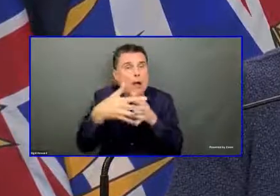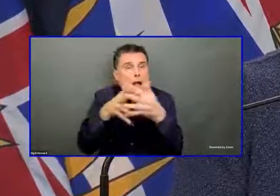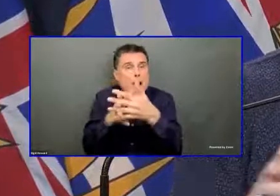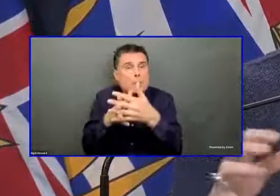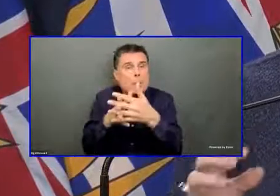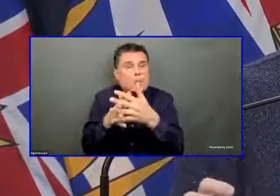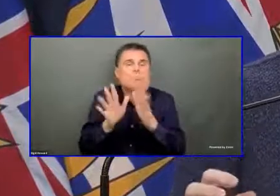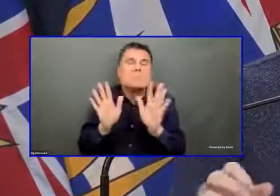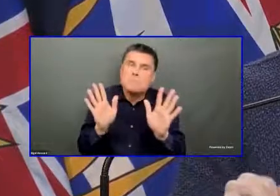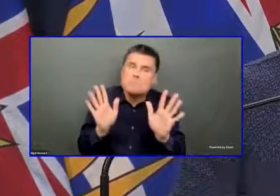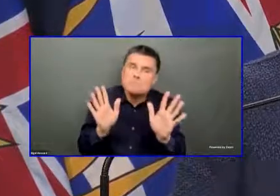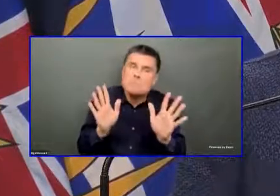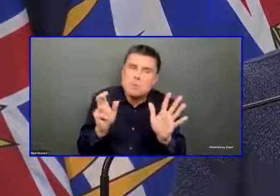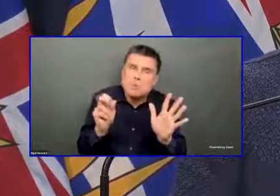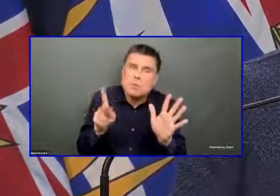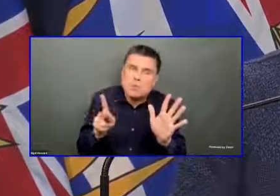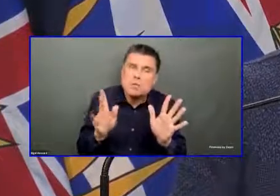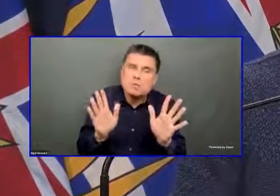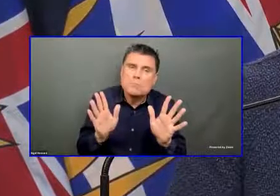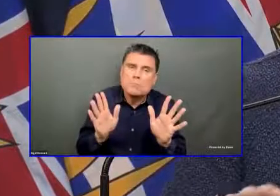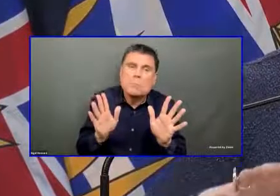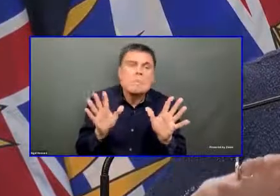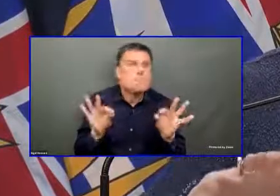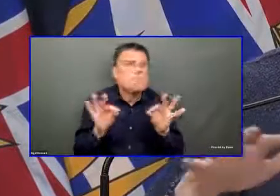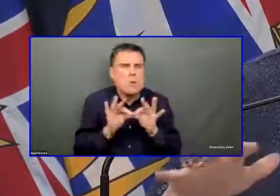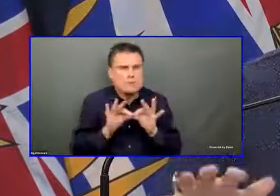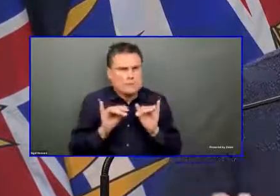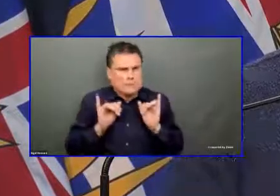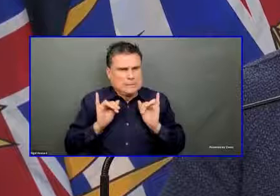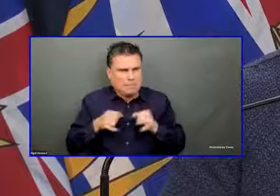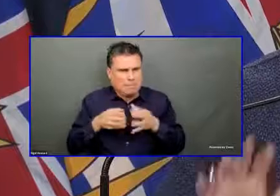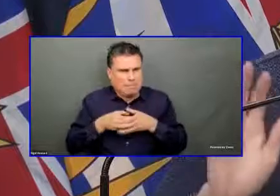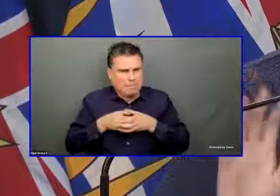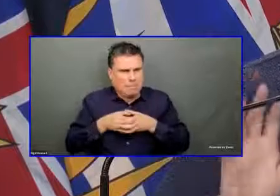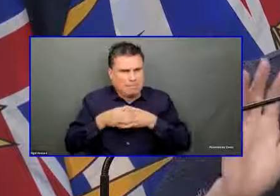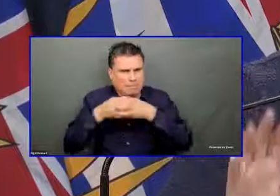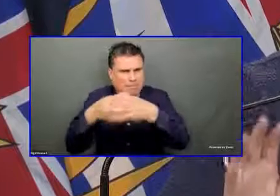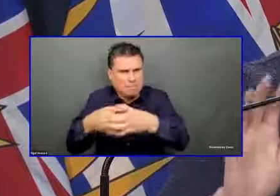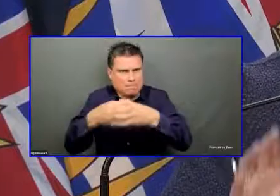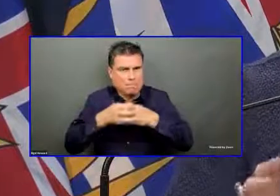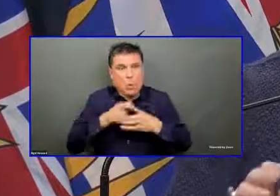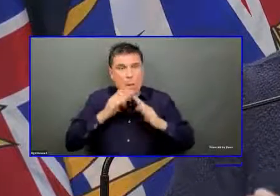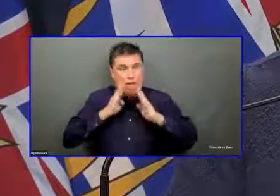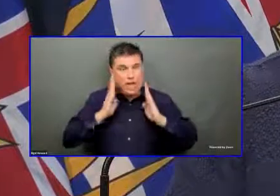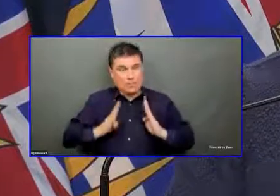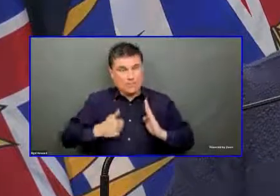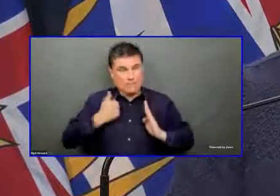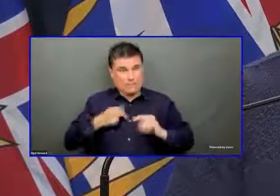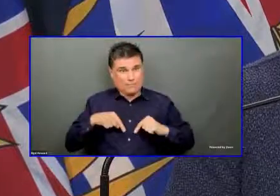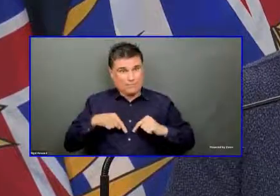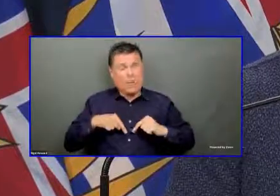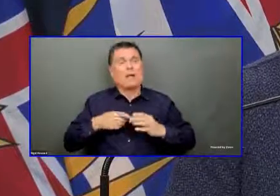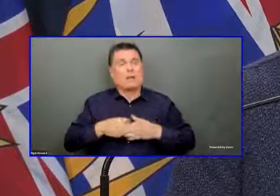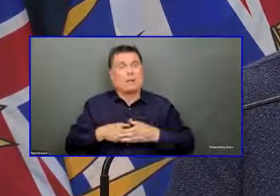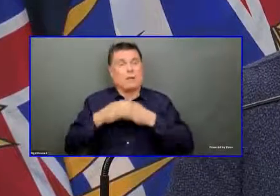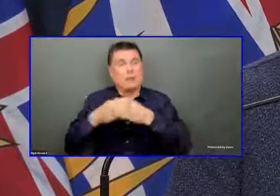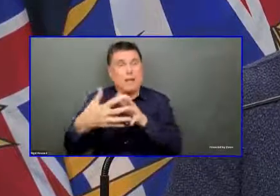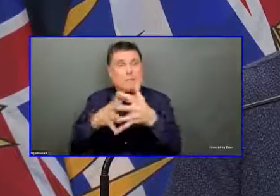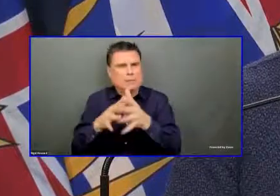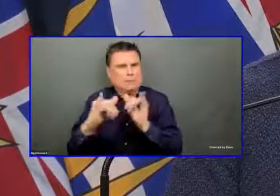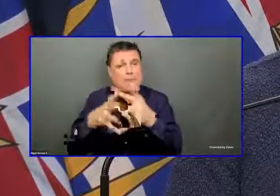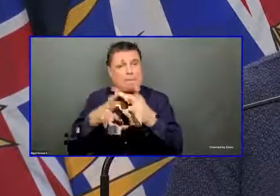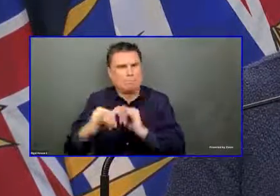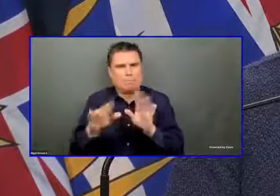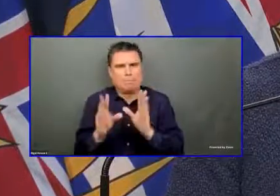to our household, stick to our limited travel, and we need to be very aware. And we looked at the local health